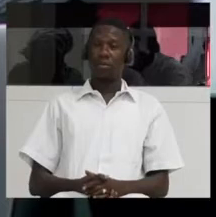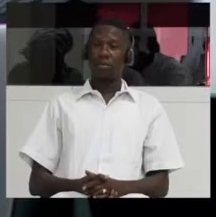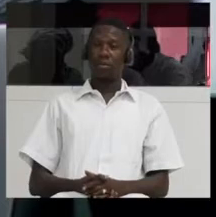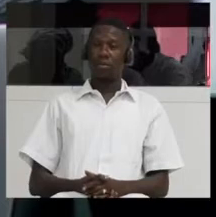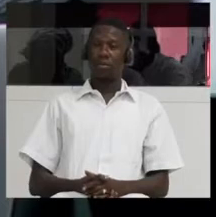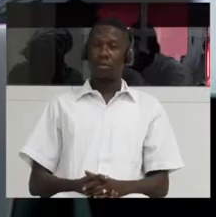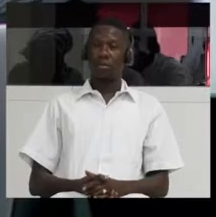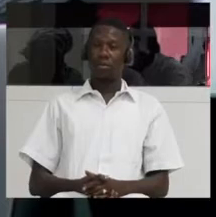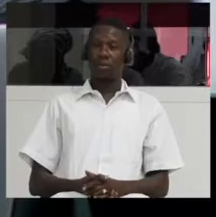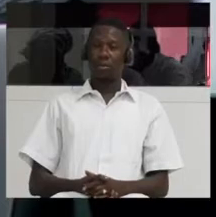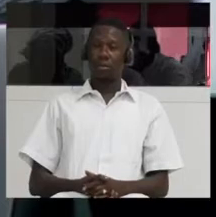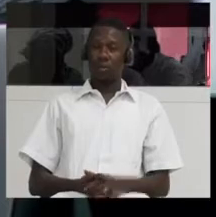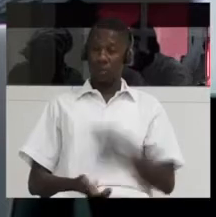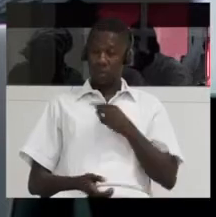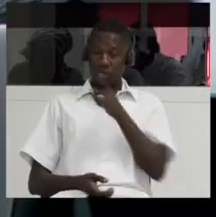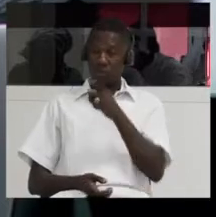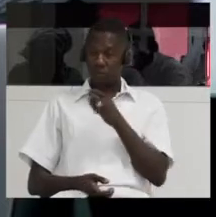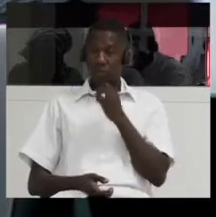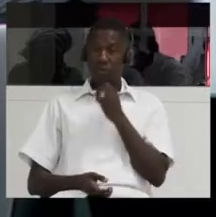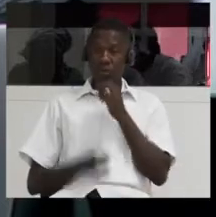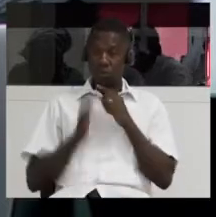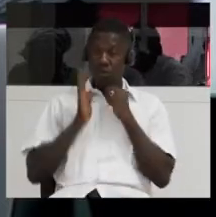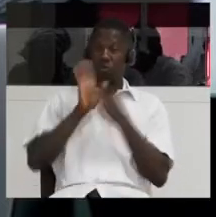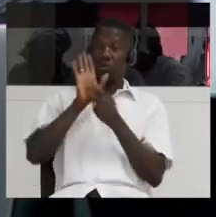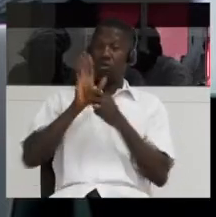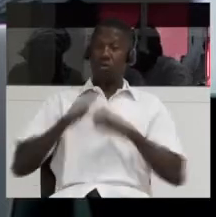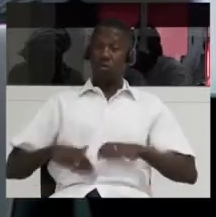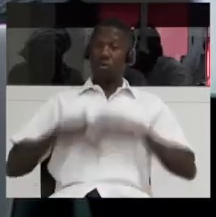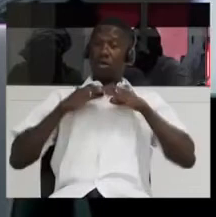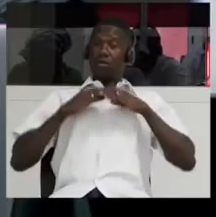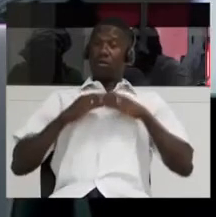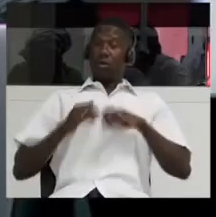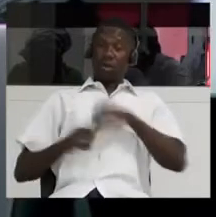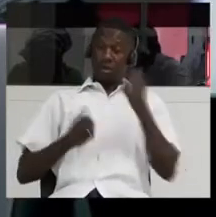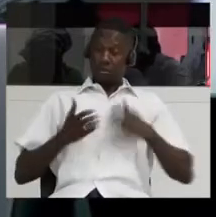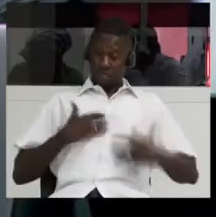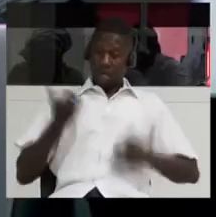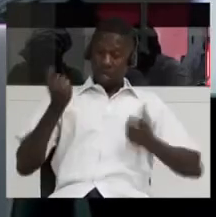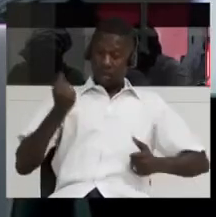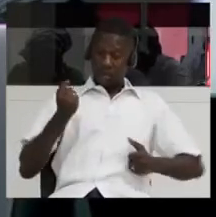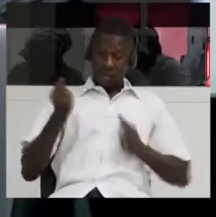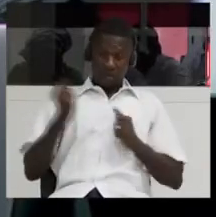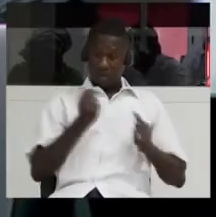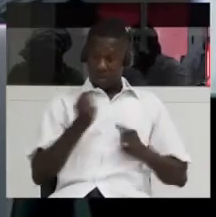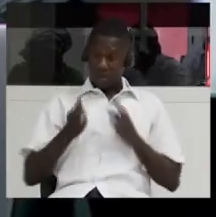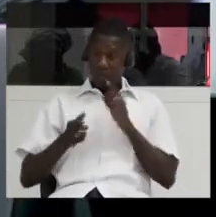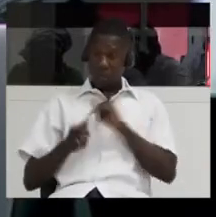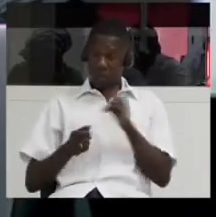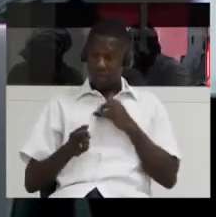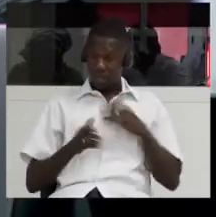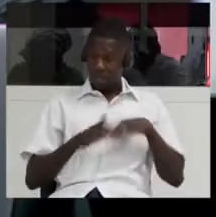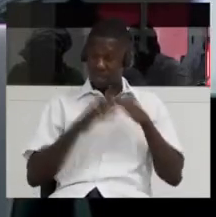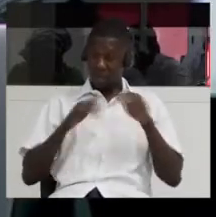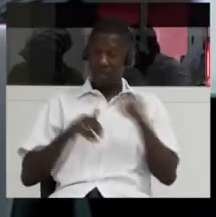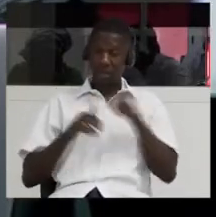show of bravery and brandishing a machine gun which led the gendarmerie